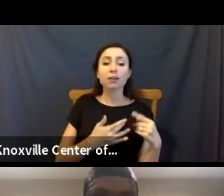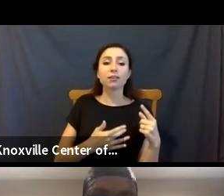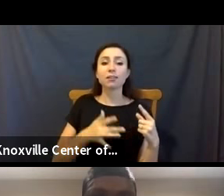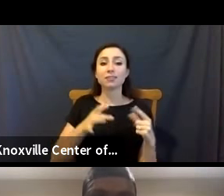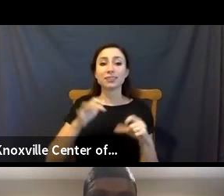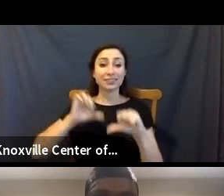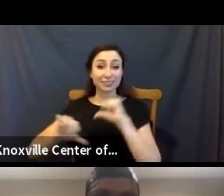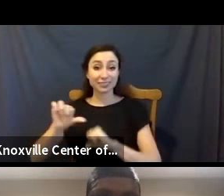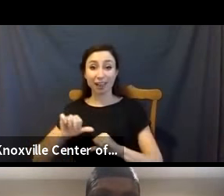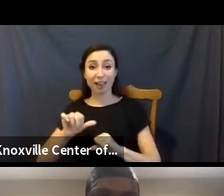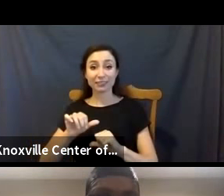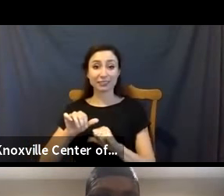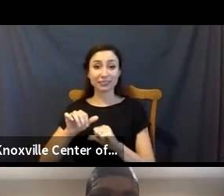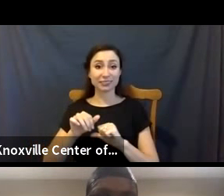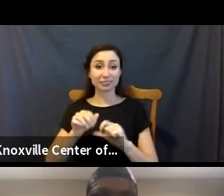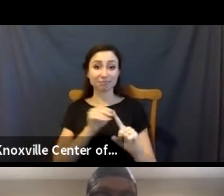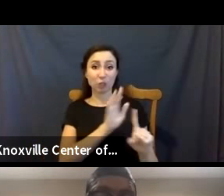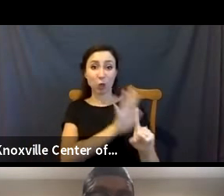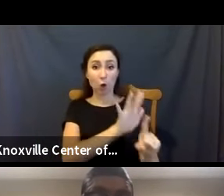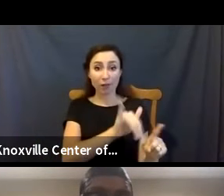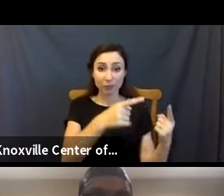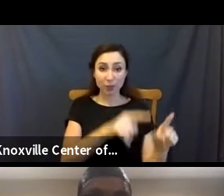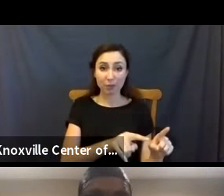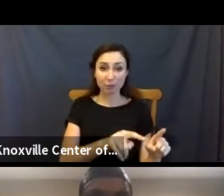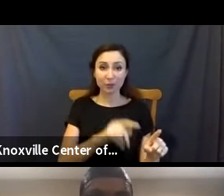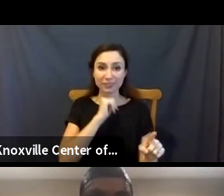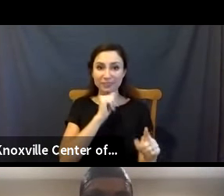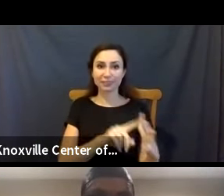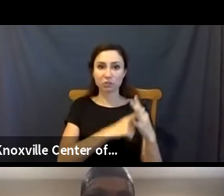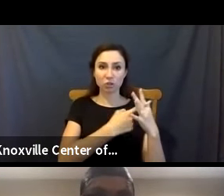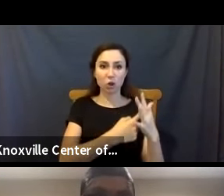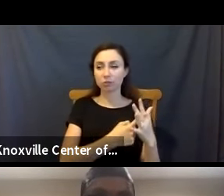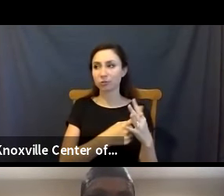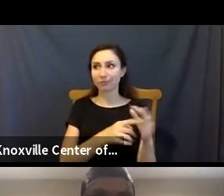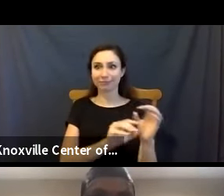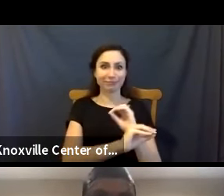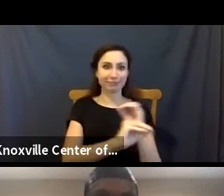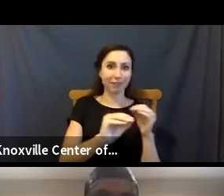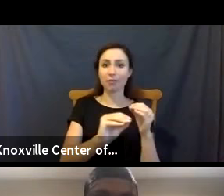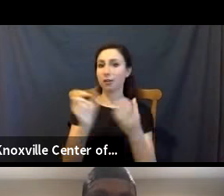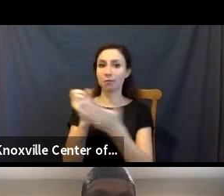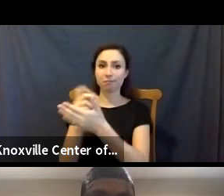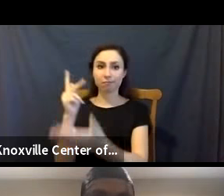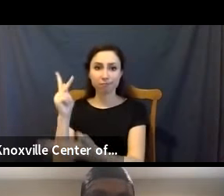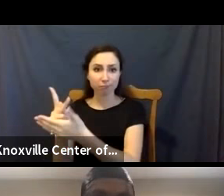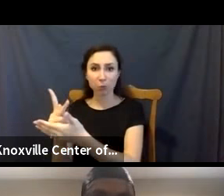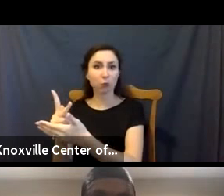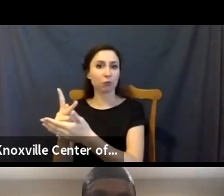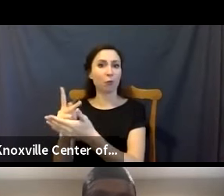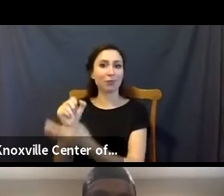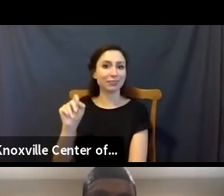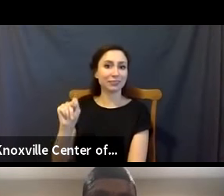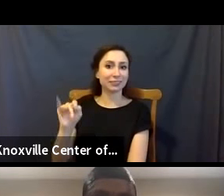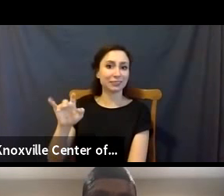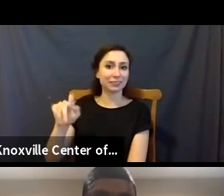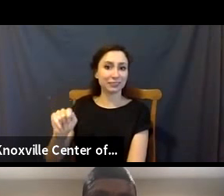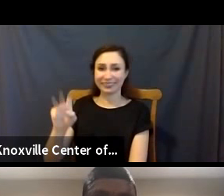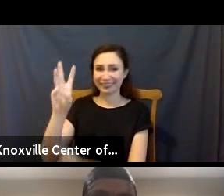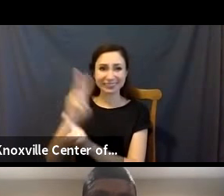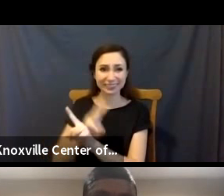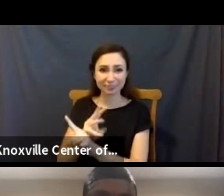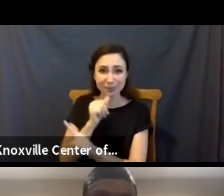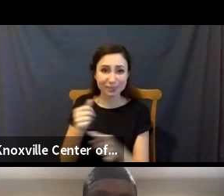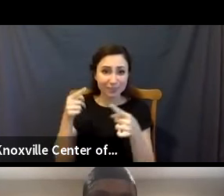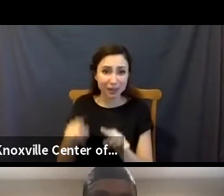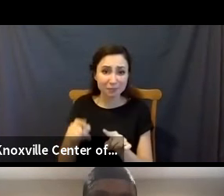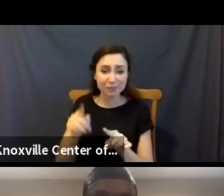just didn't evolve. They didn't go from inception to stent approval and insertion in 6 months. So, I mean, this